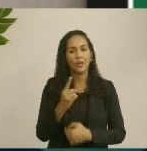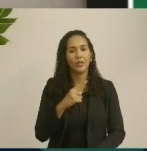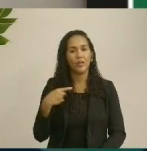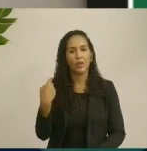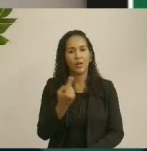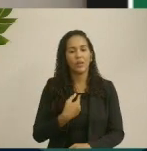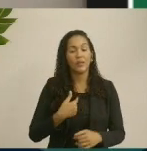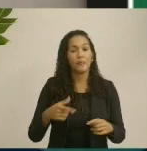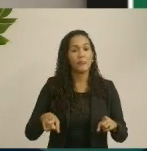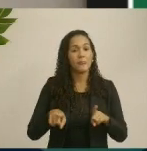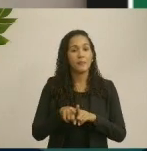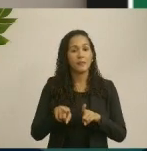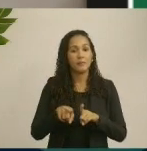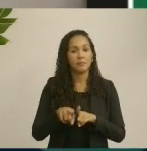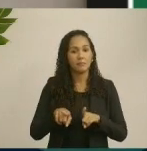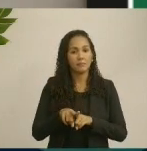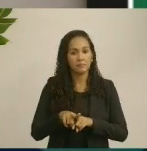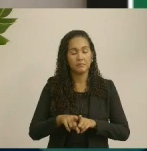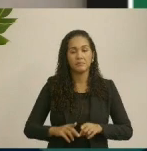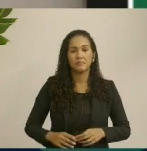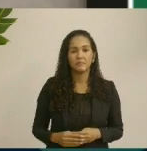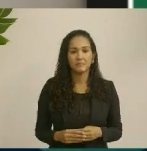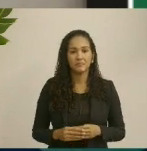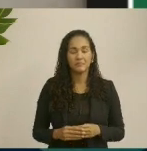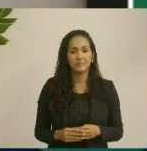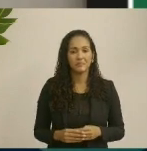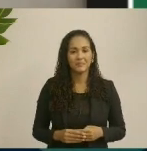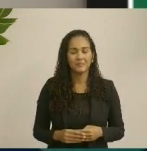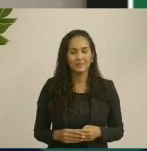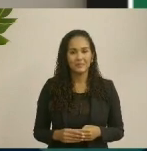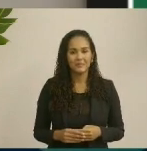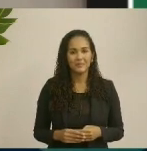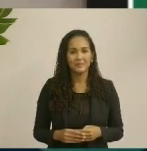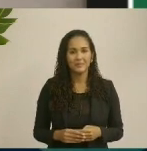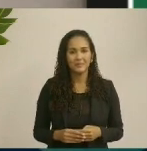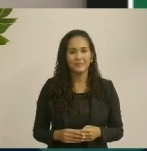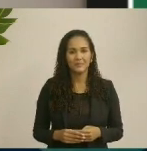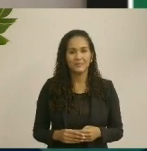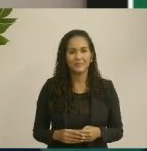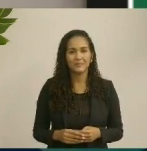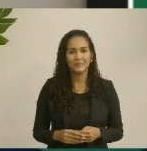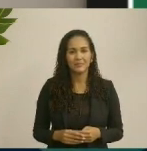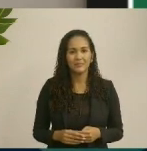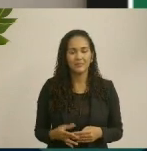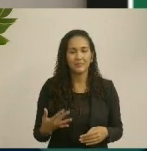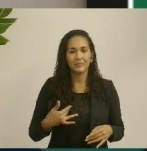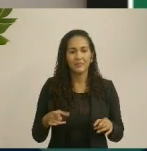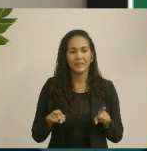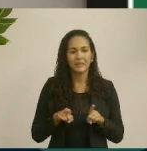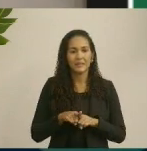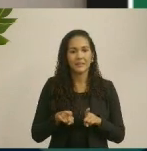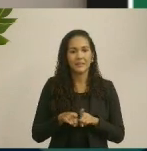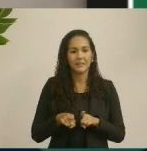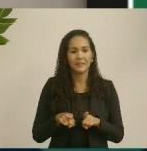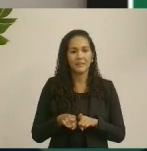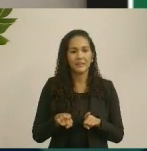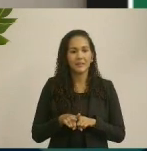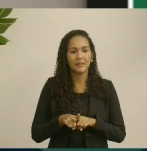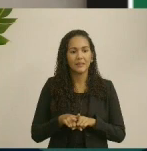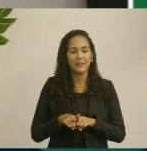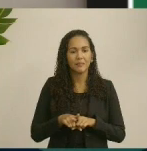is an online repository where these projects will be featured and where you can also explore a number of other innovations from around the